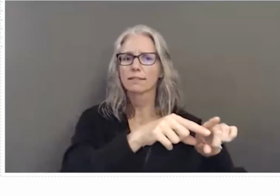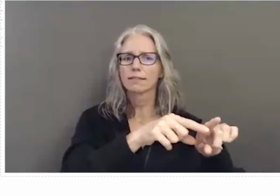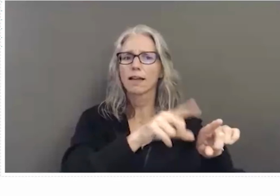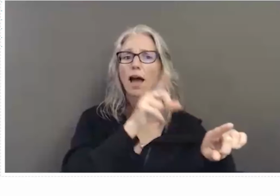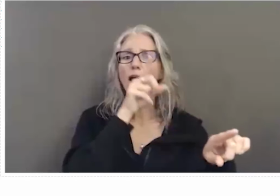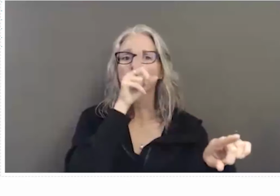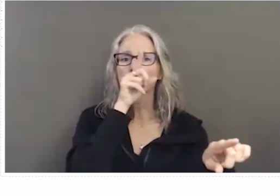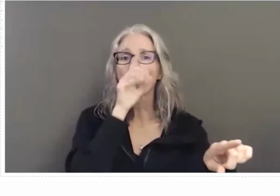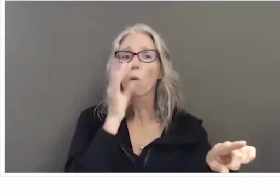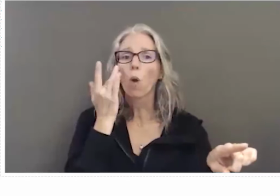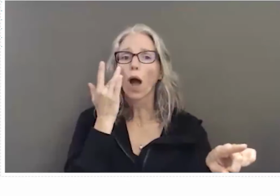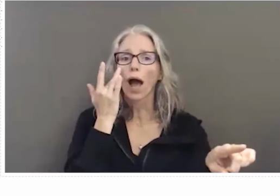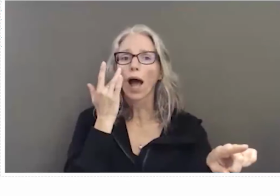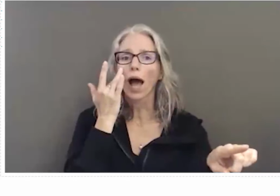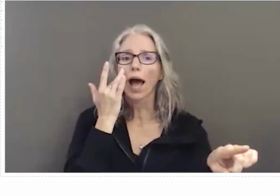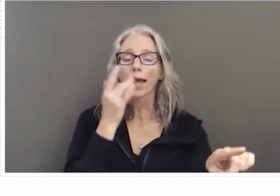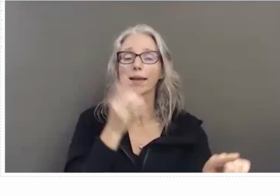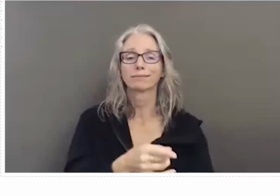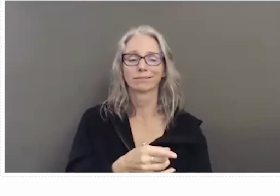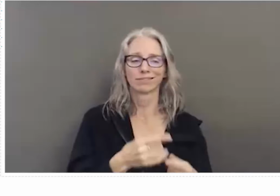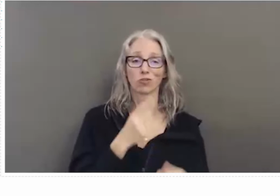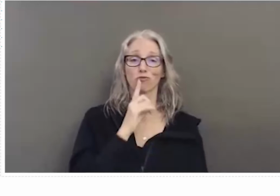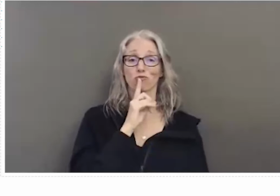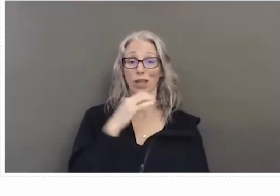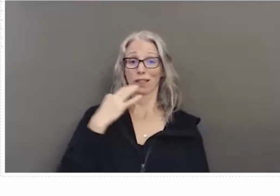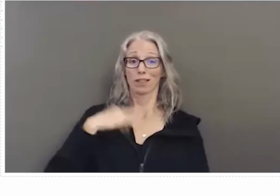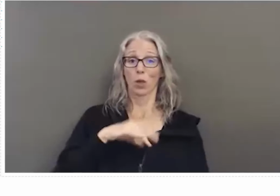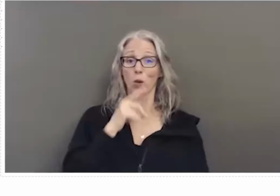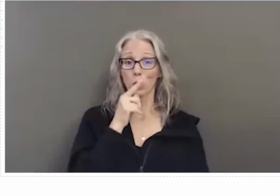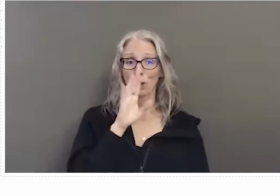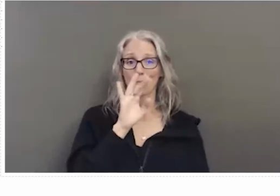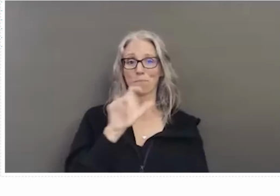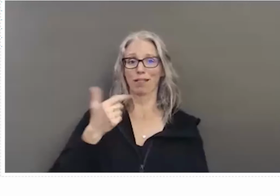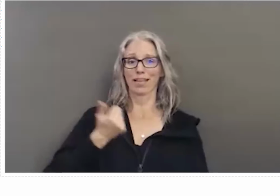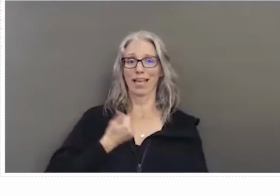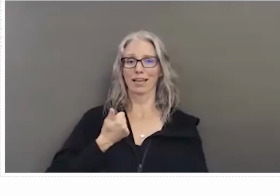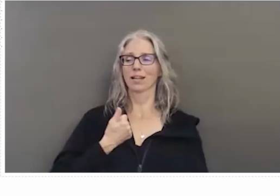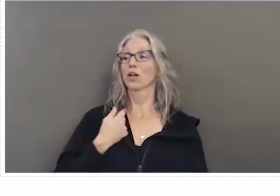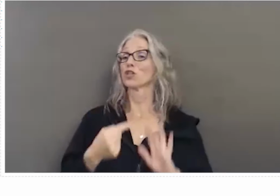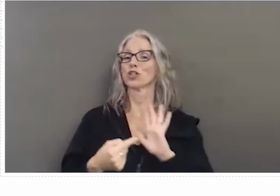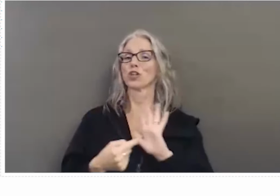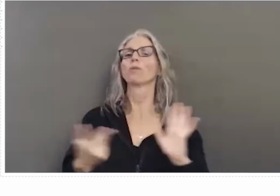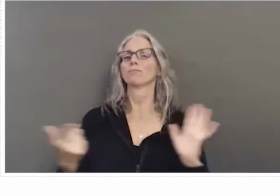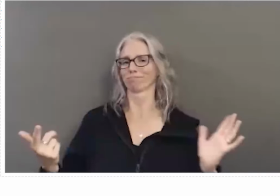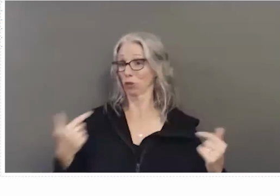basically. And so often that's actually what we'll see also happen.